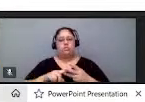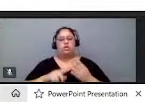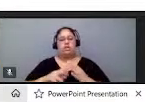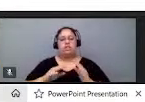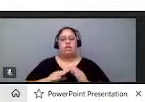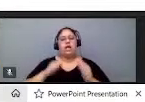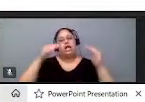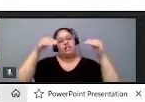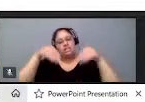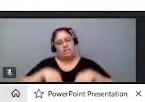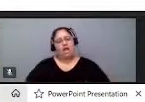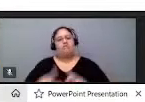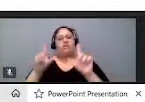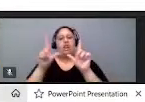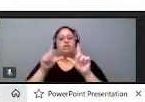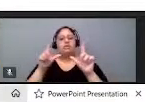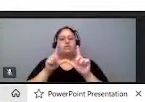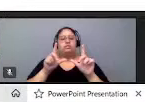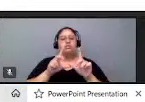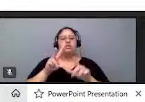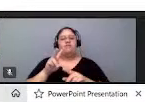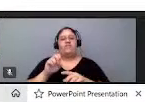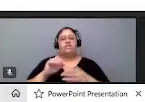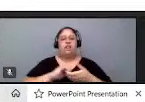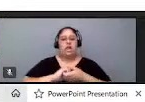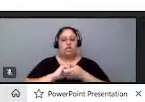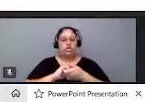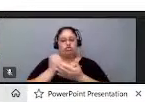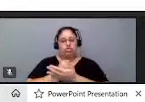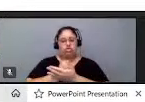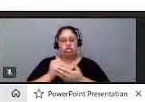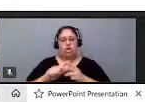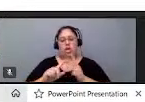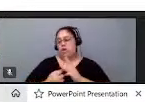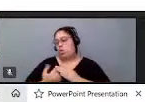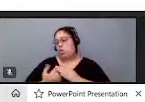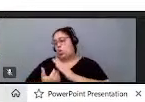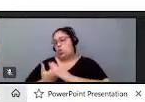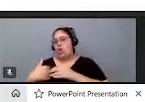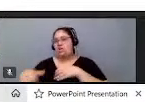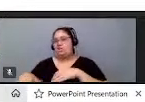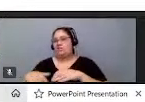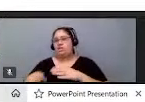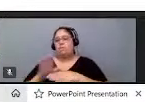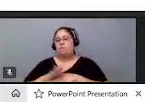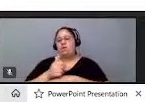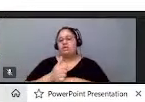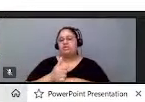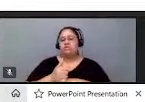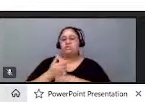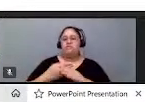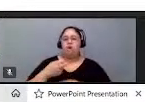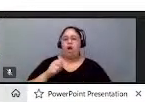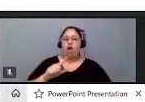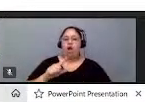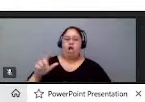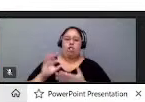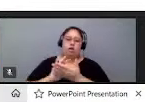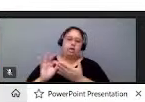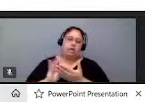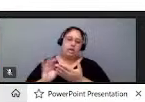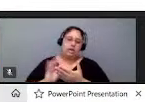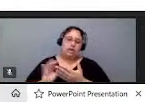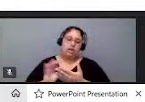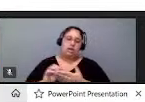The Vessel agent registration and then the the more newer activity based licenses those are for the hull cleaning and that is